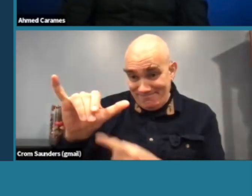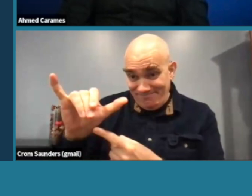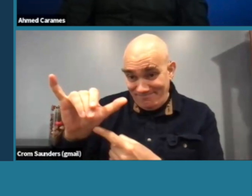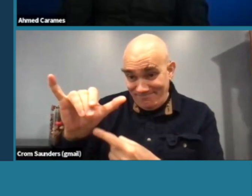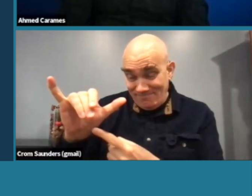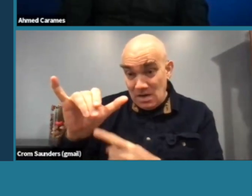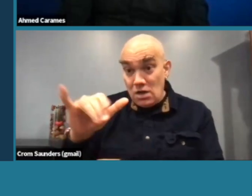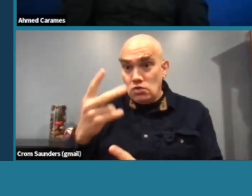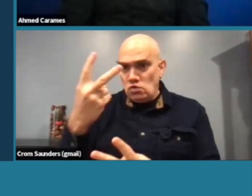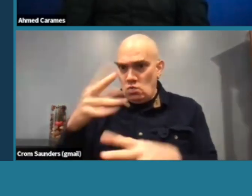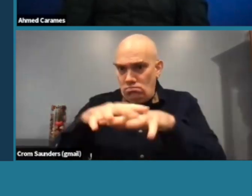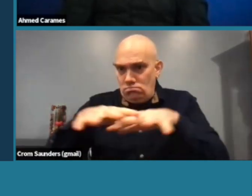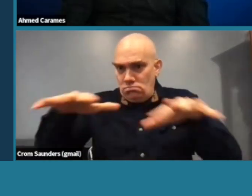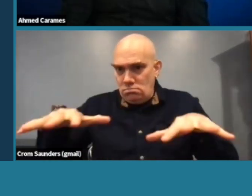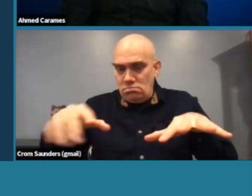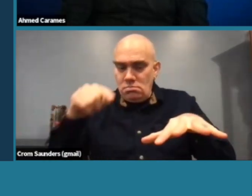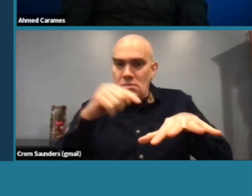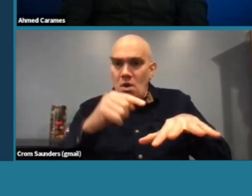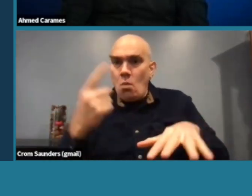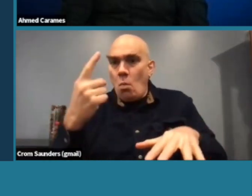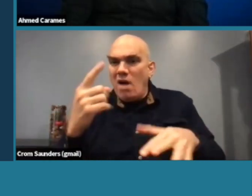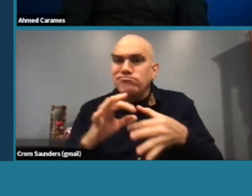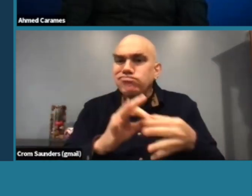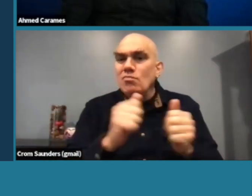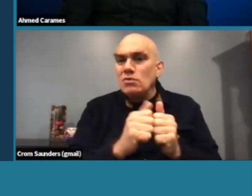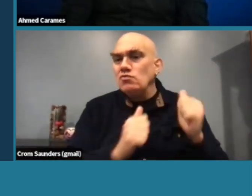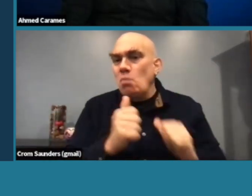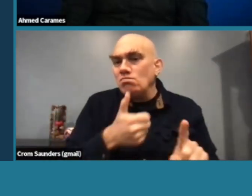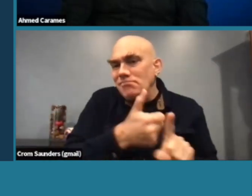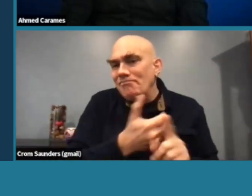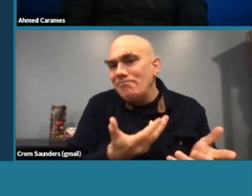A big part of being a DASL is also dramaturgy.